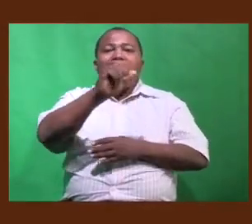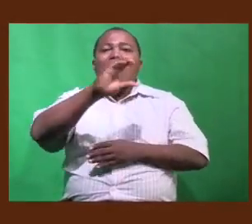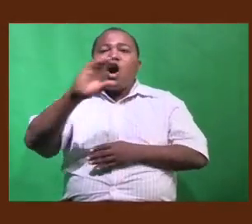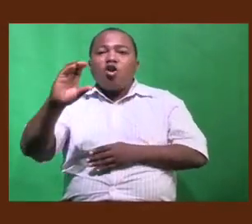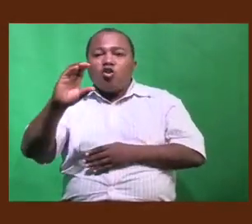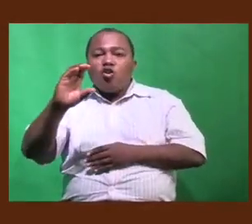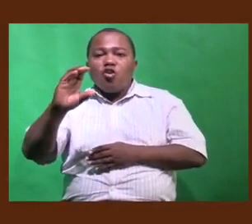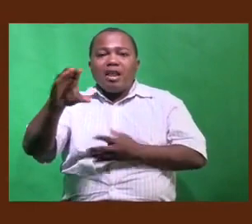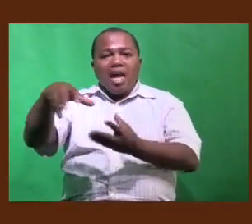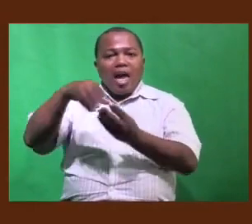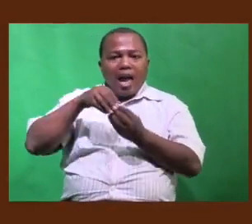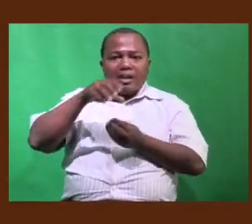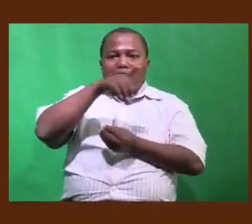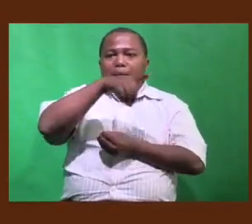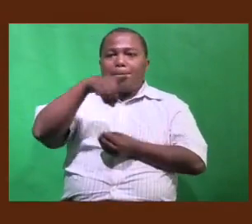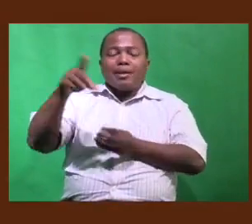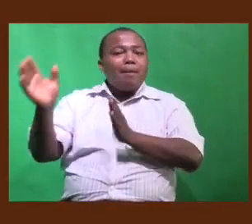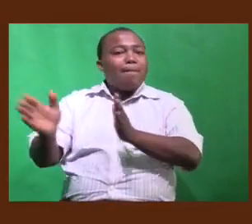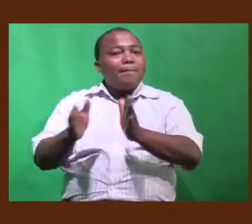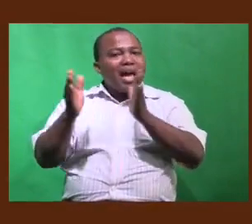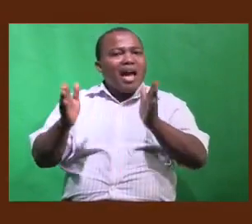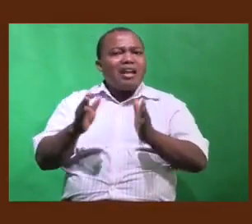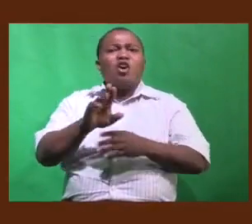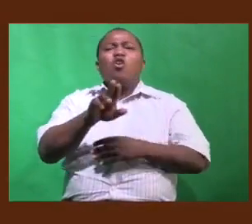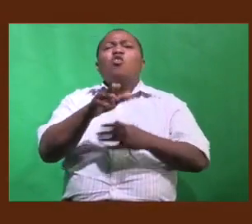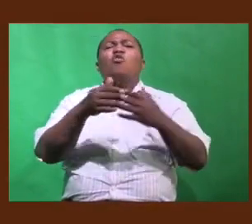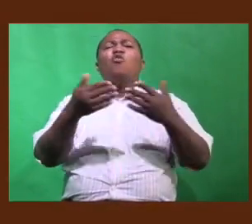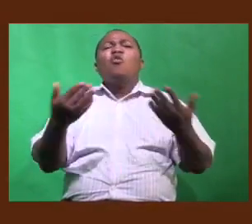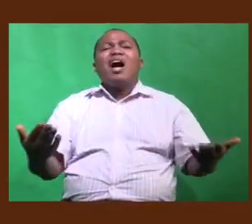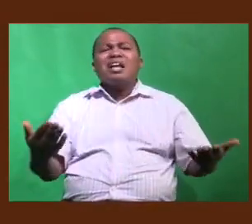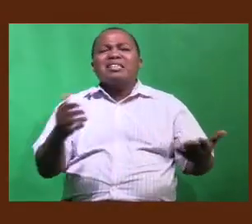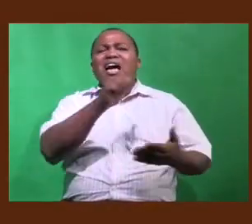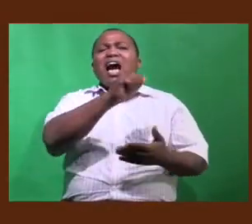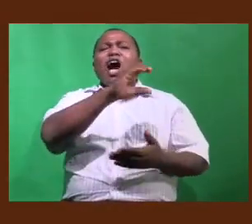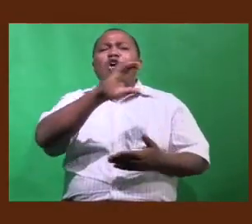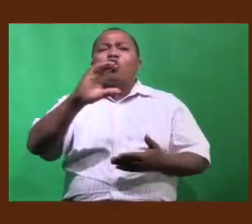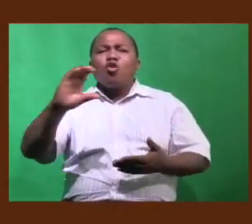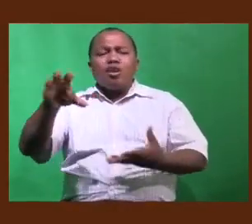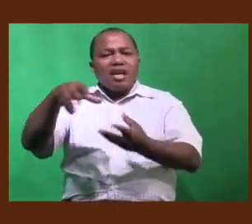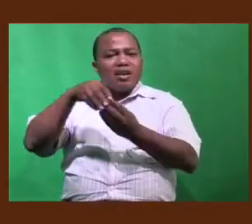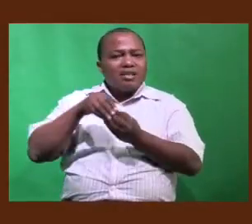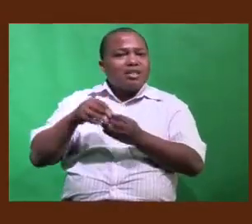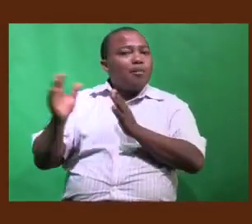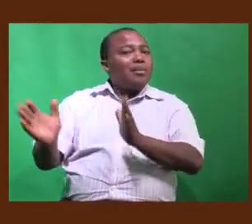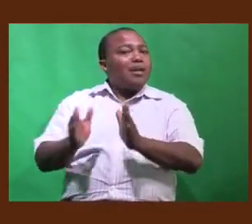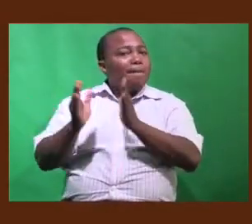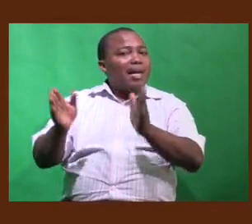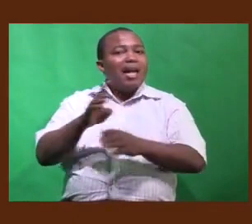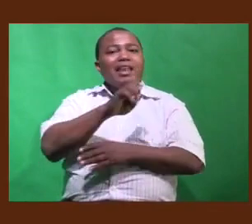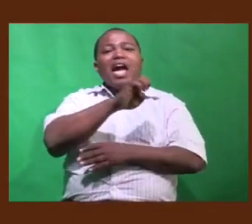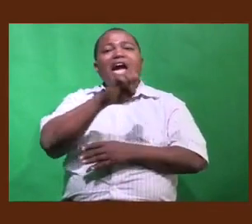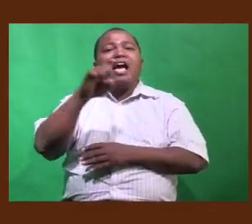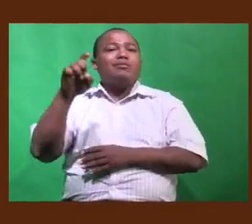expenses. What is accrued and prepaid expenses?